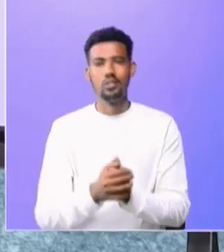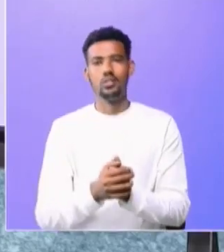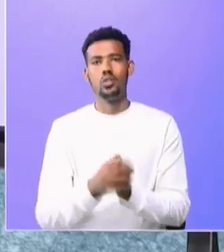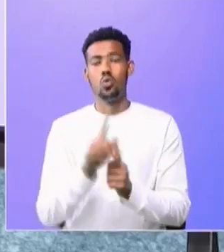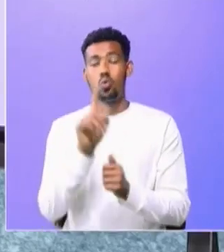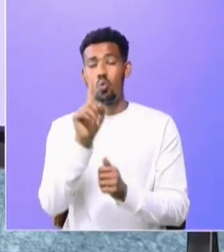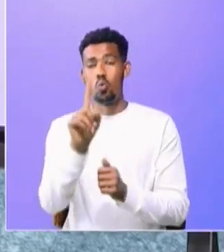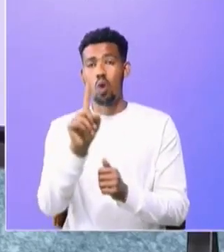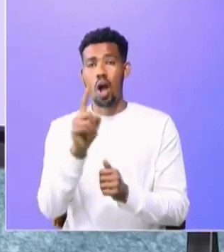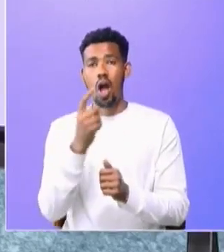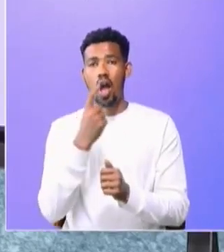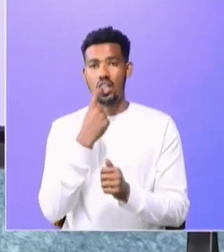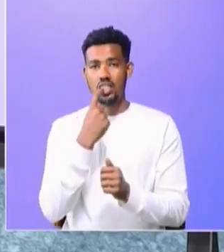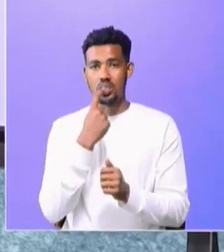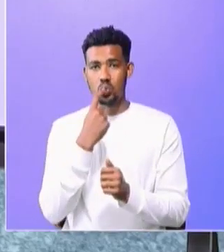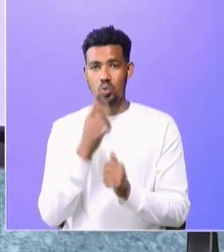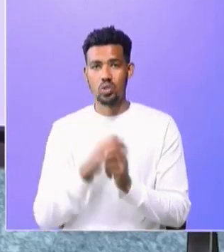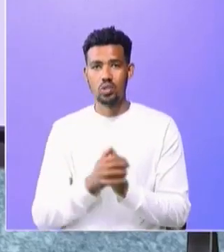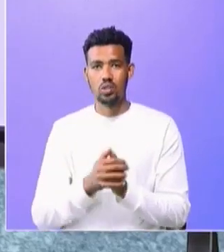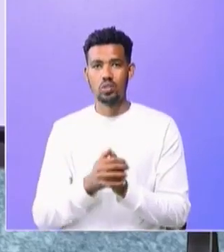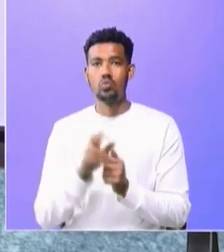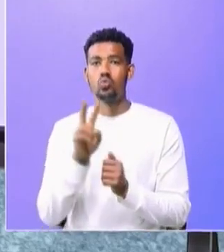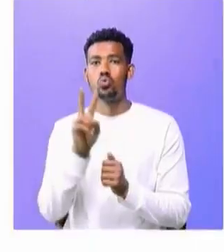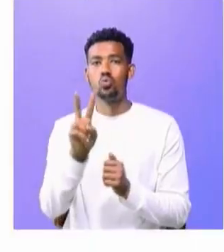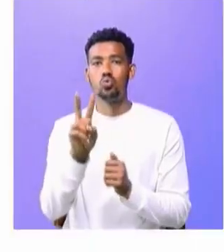1, tools, 2,